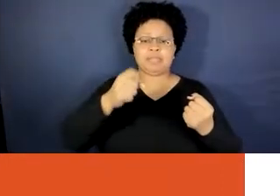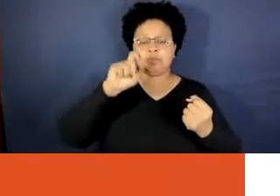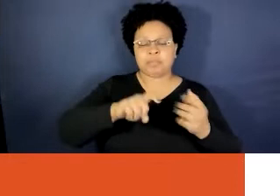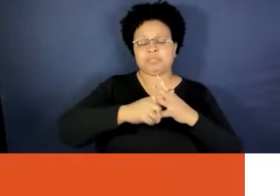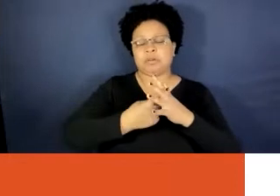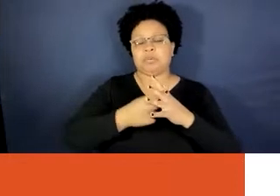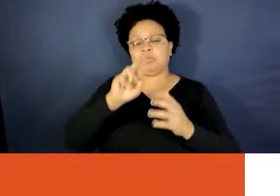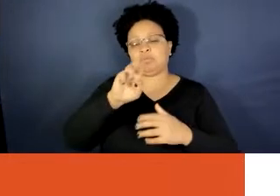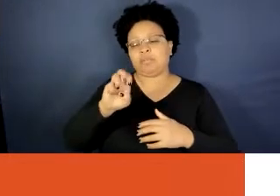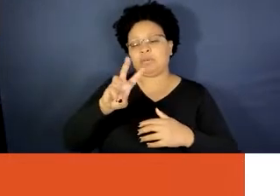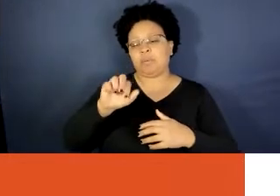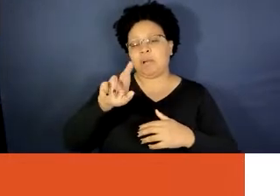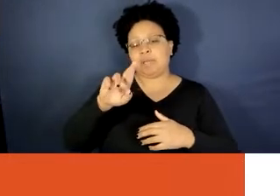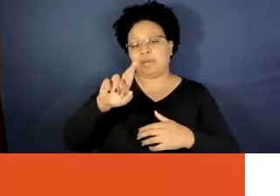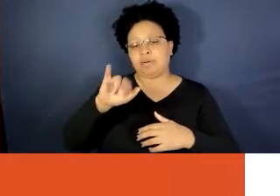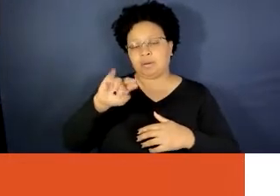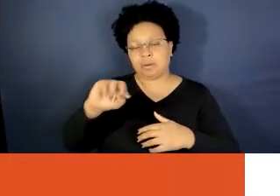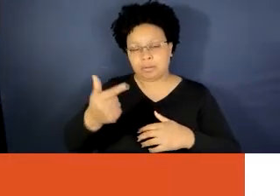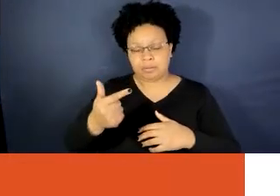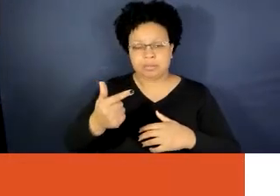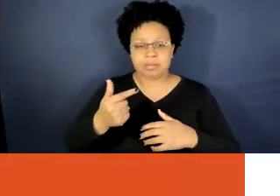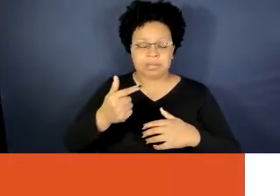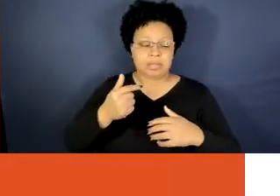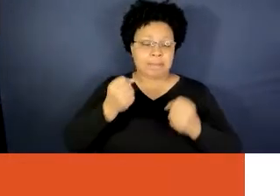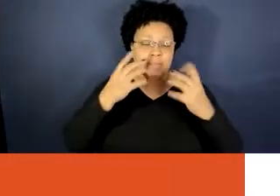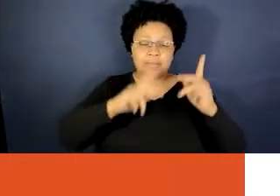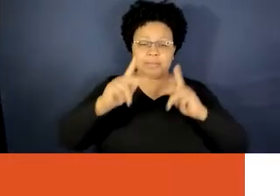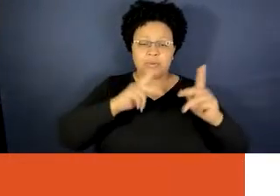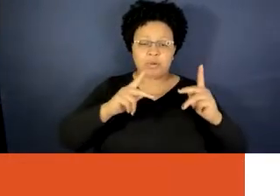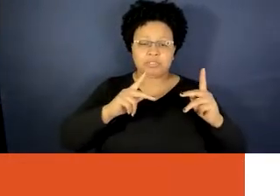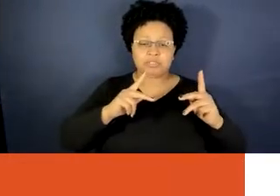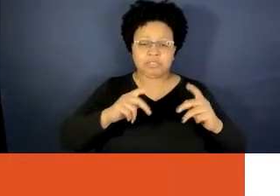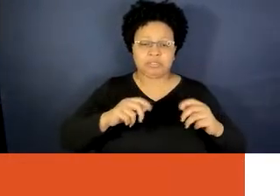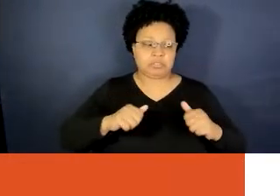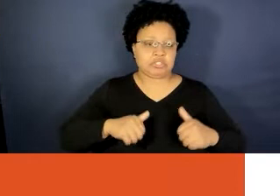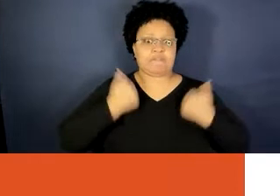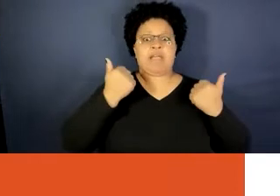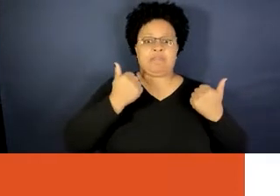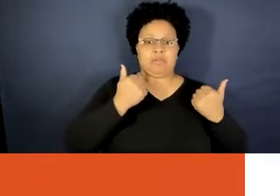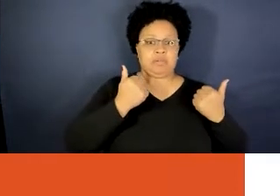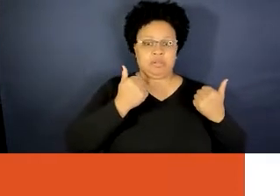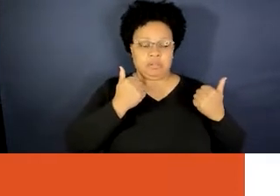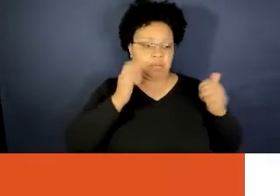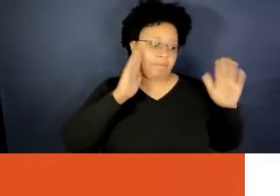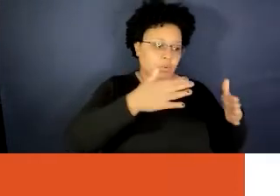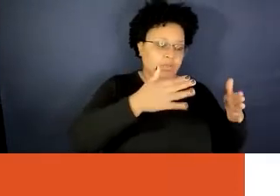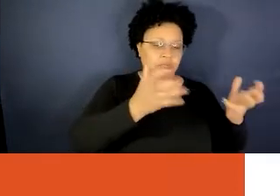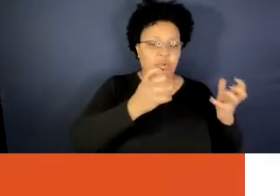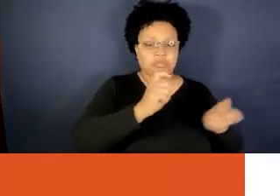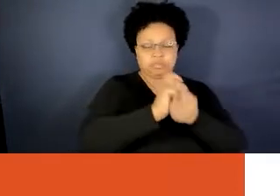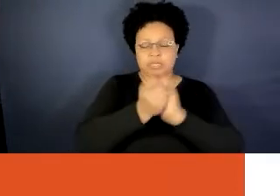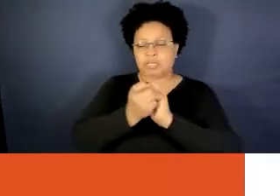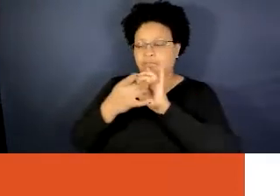in survival mode and get them back to connection mode. We were born with connection, but trauma rewires the brain